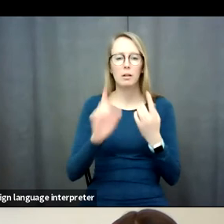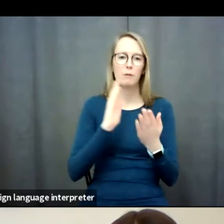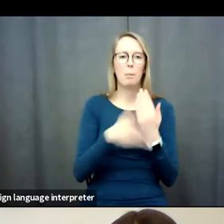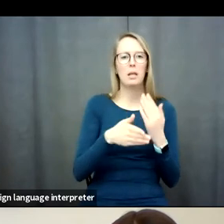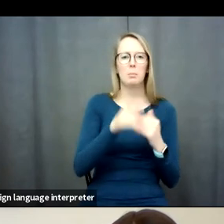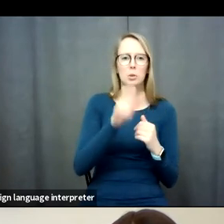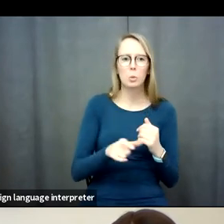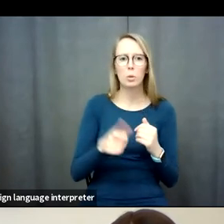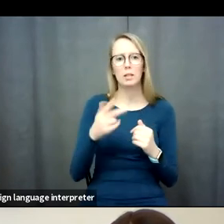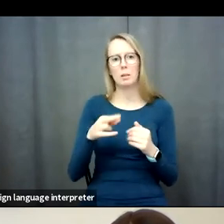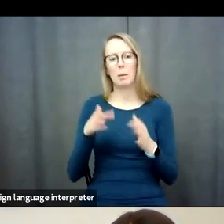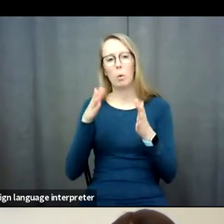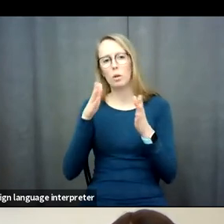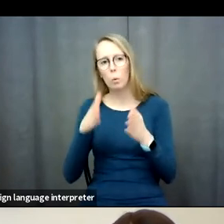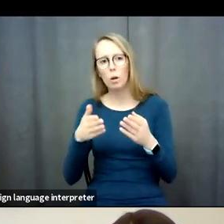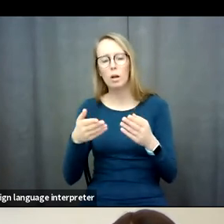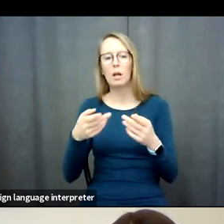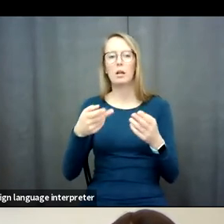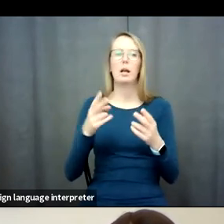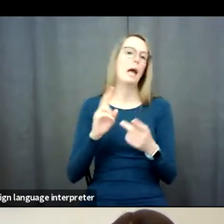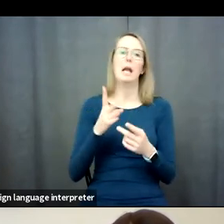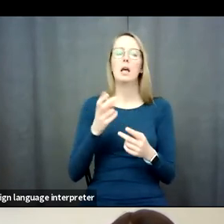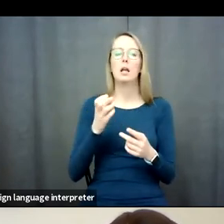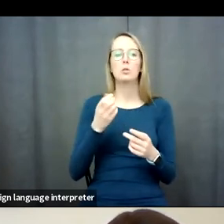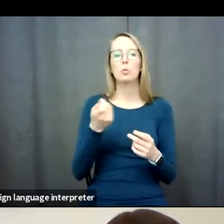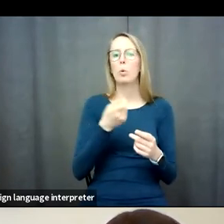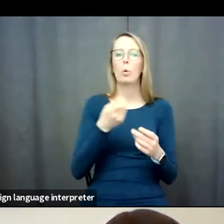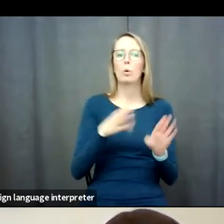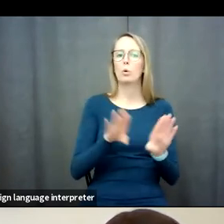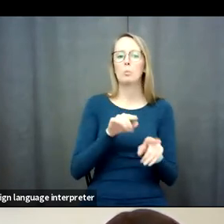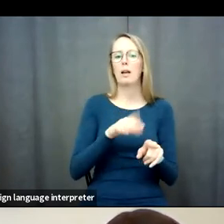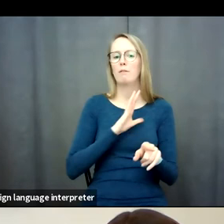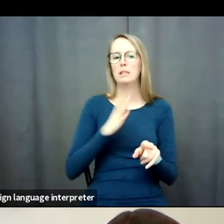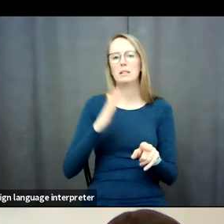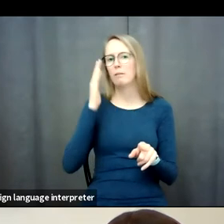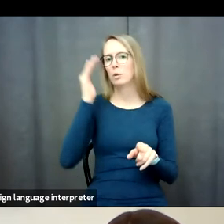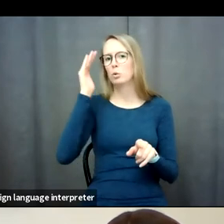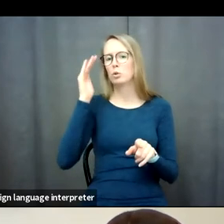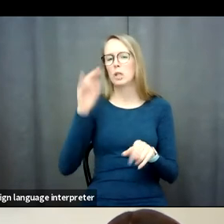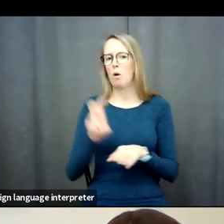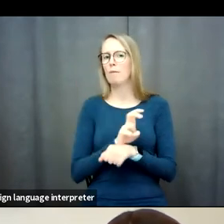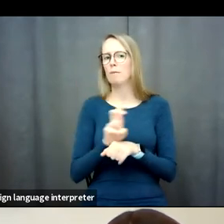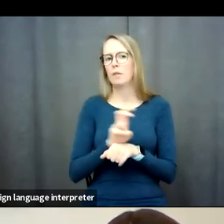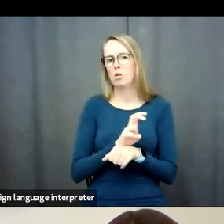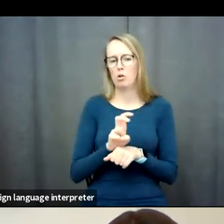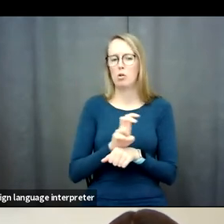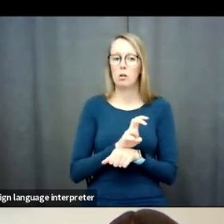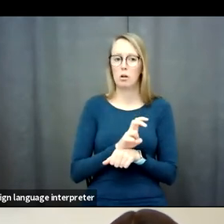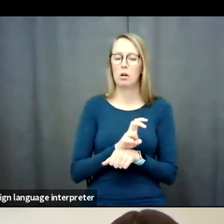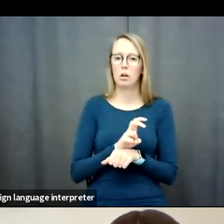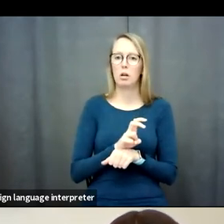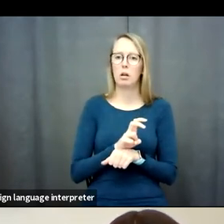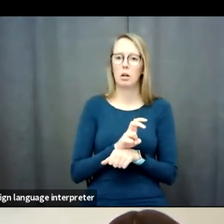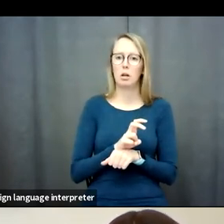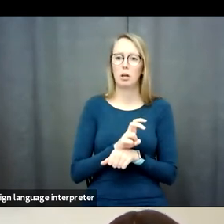and also in rooms where there are lack of adult attentions. And that are in many